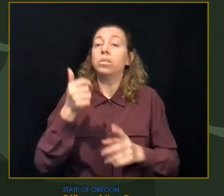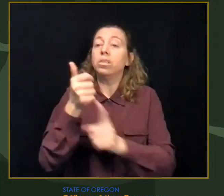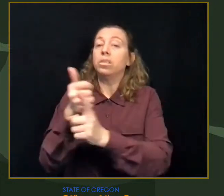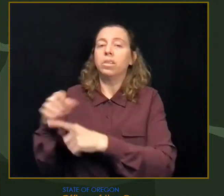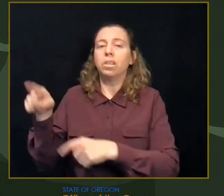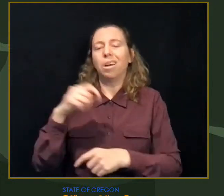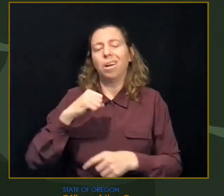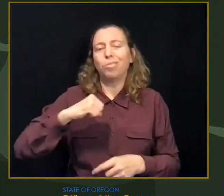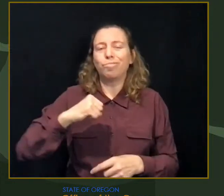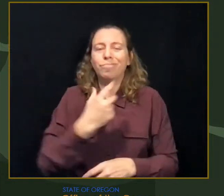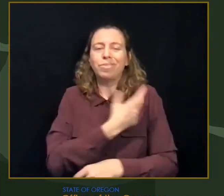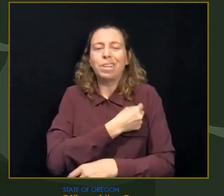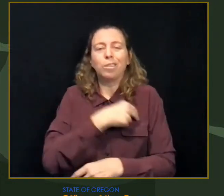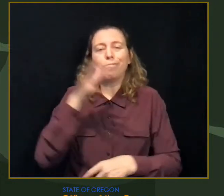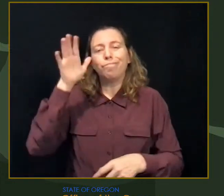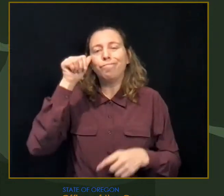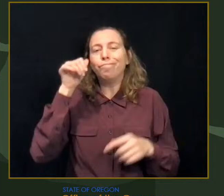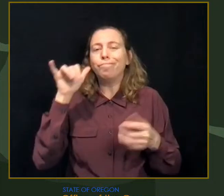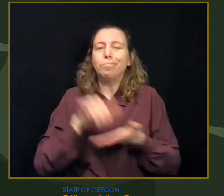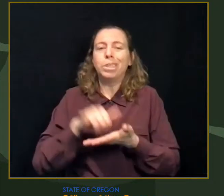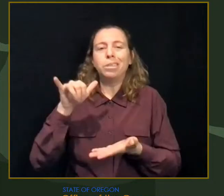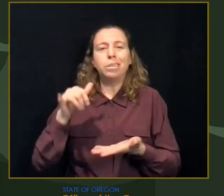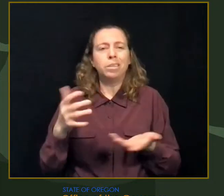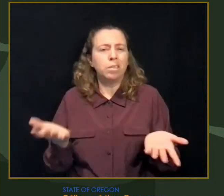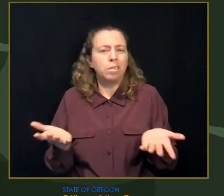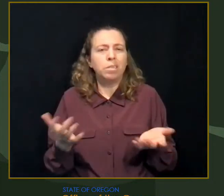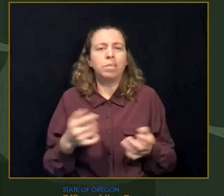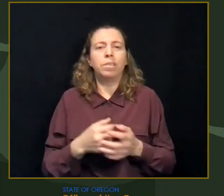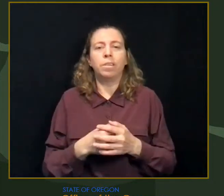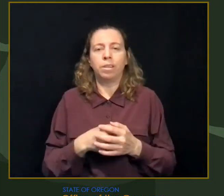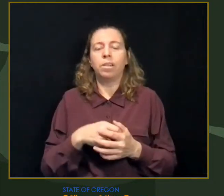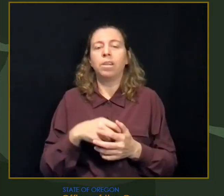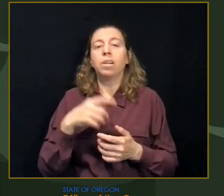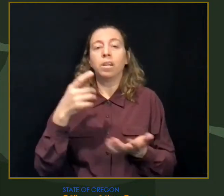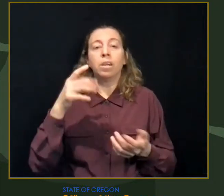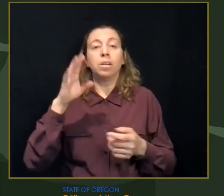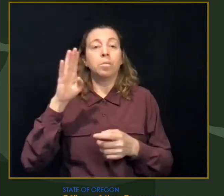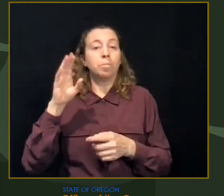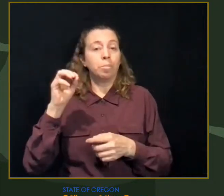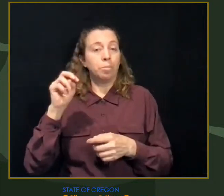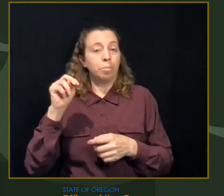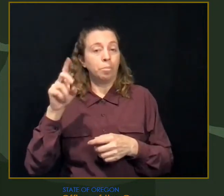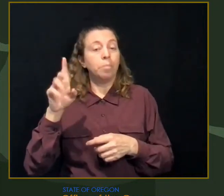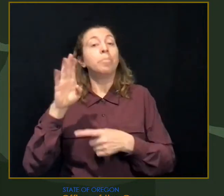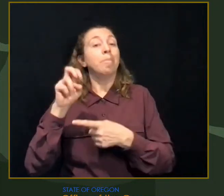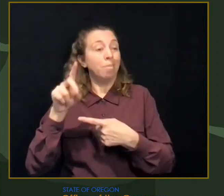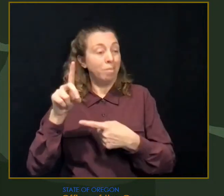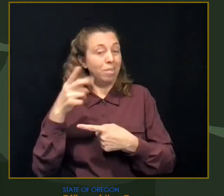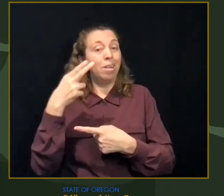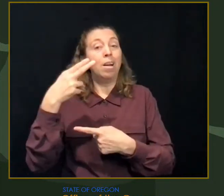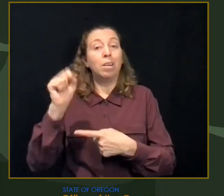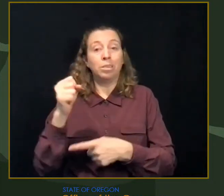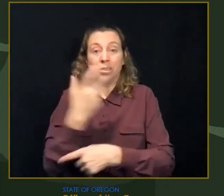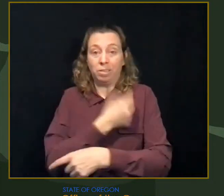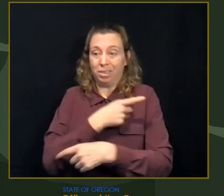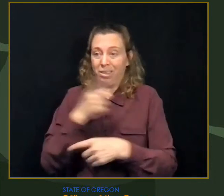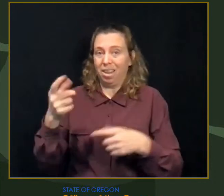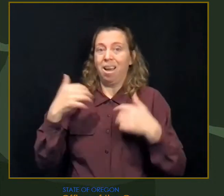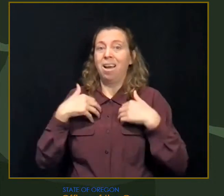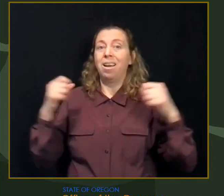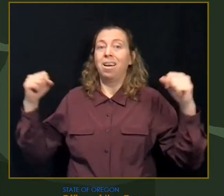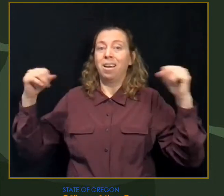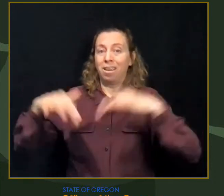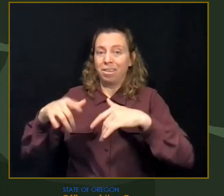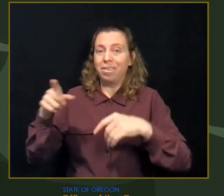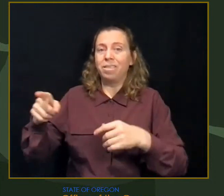out in Bend where there was a high school vaccination event and anti-vaxxers showed up and were heckling the kids, calling